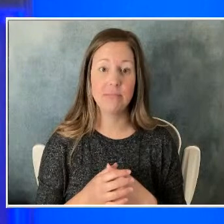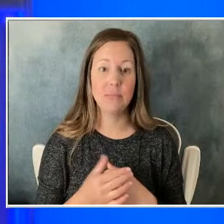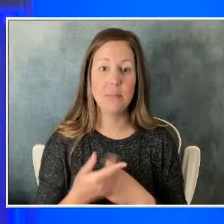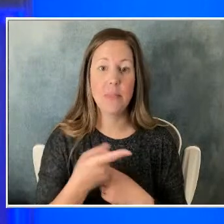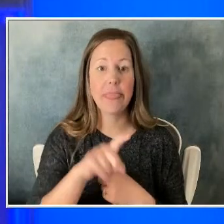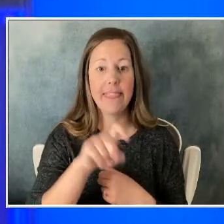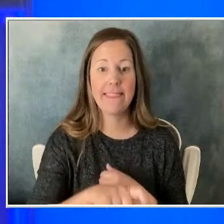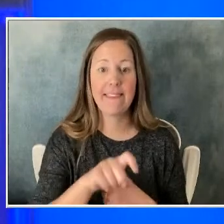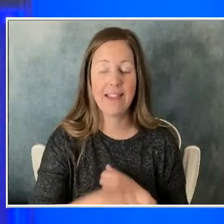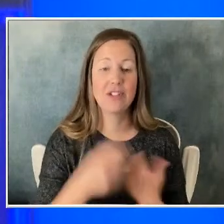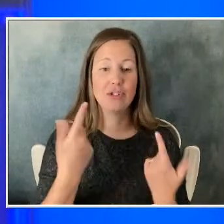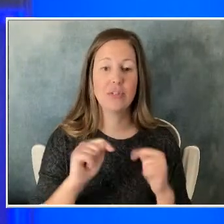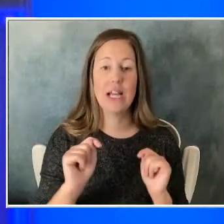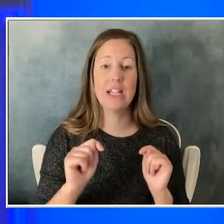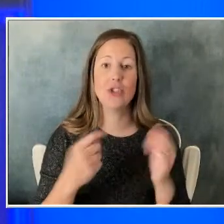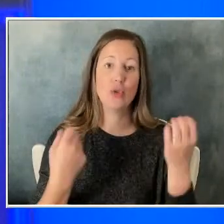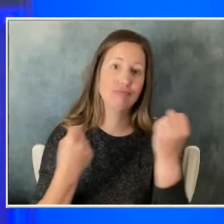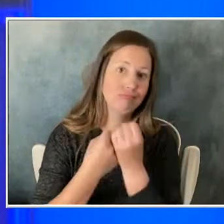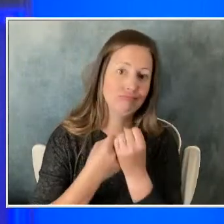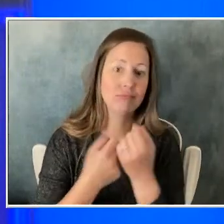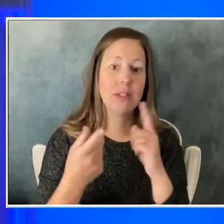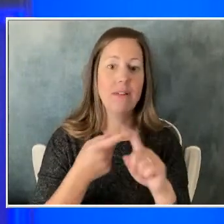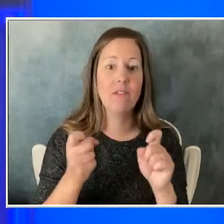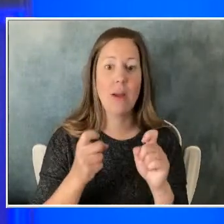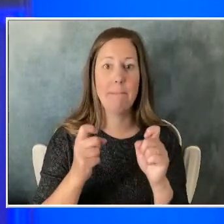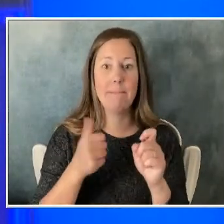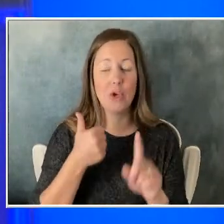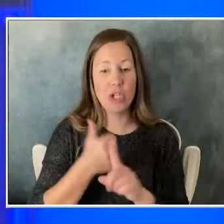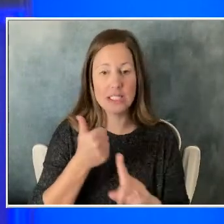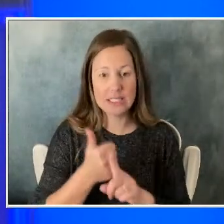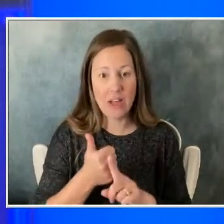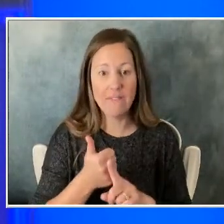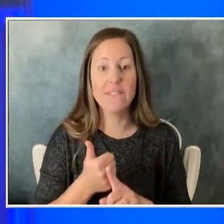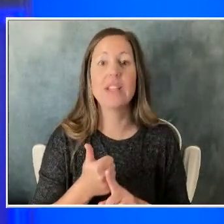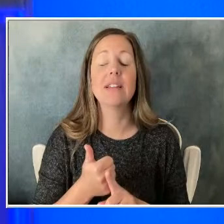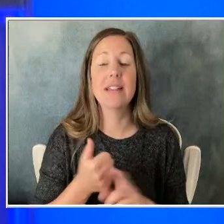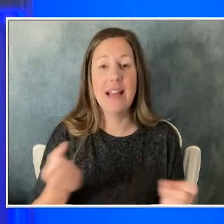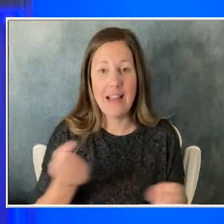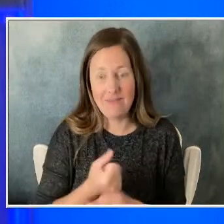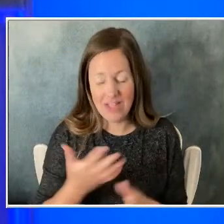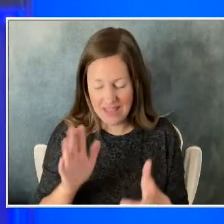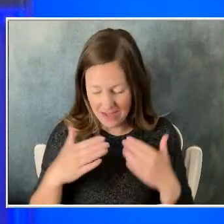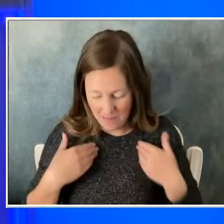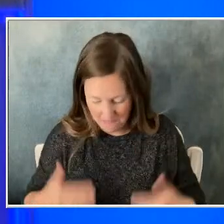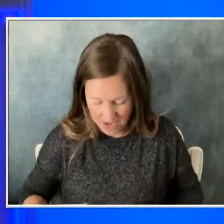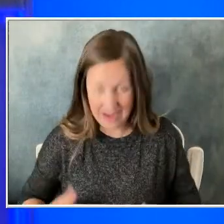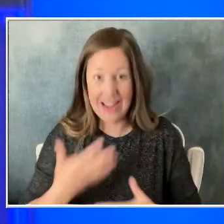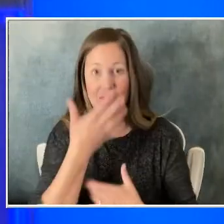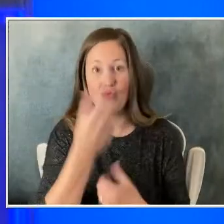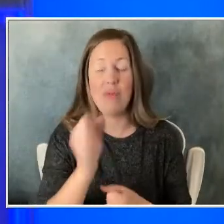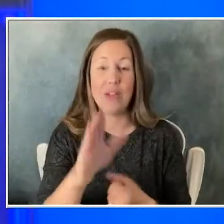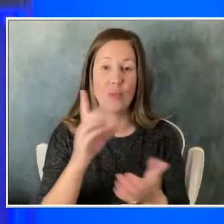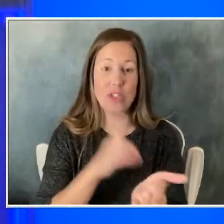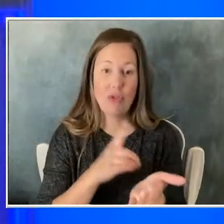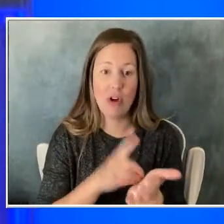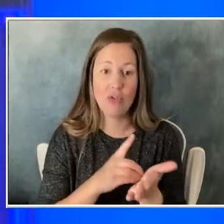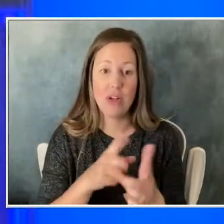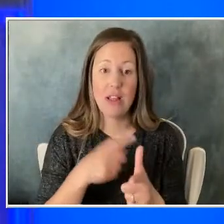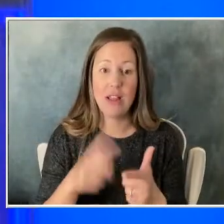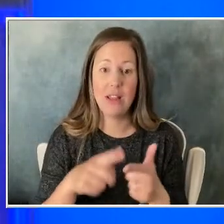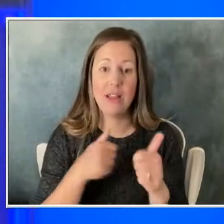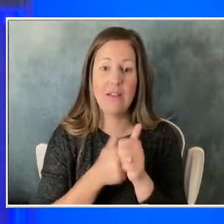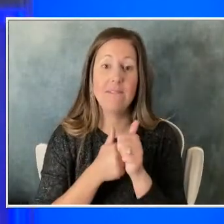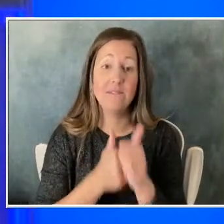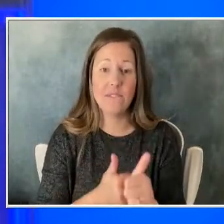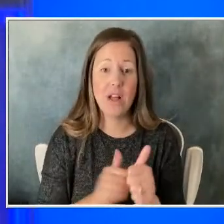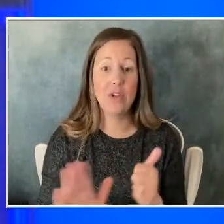from all your cells, your good cells in your body. Trust your doctors and follow the